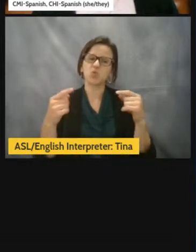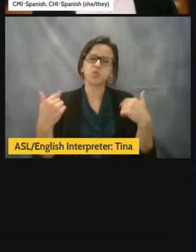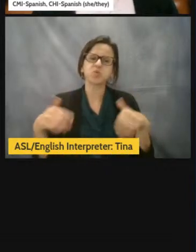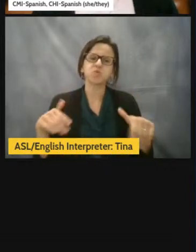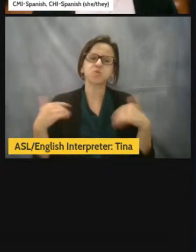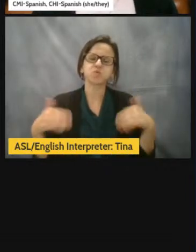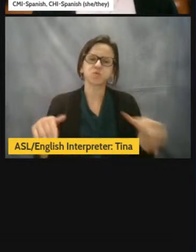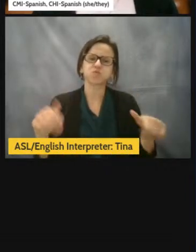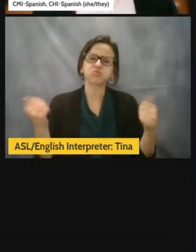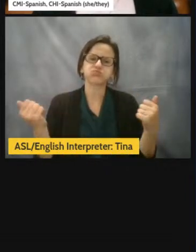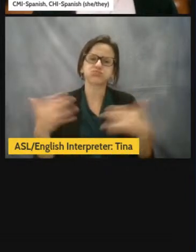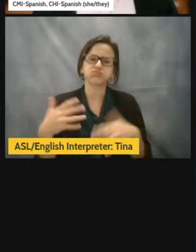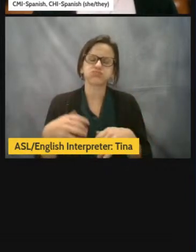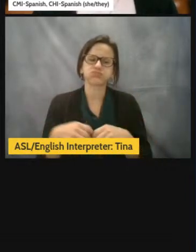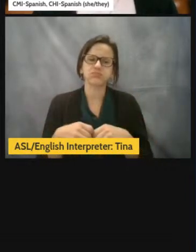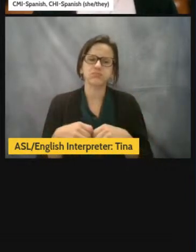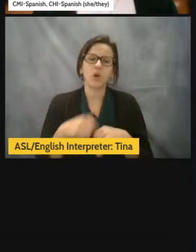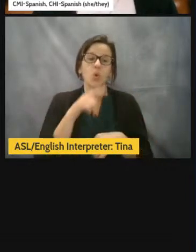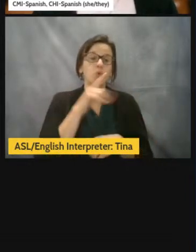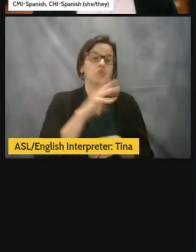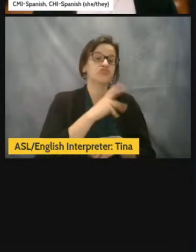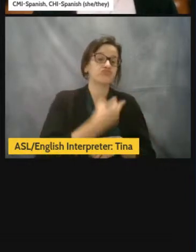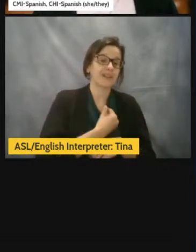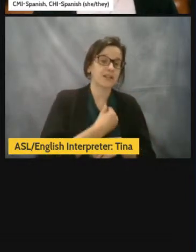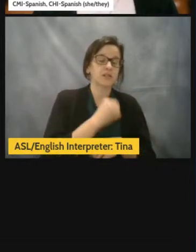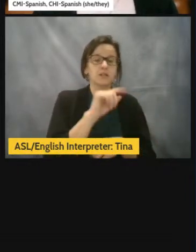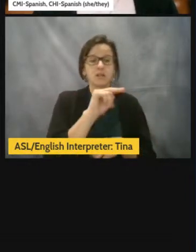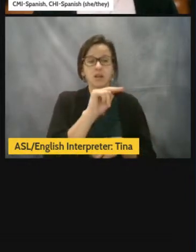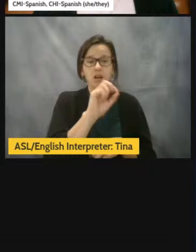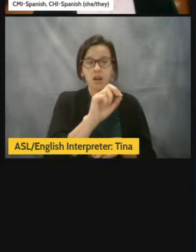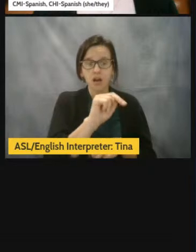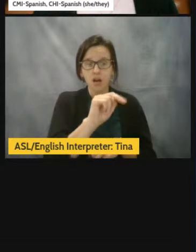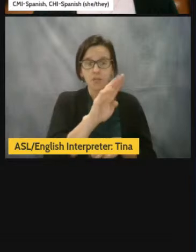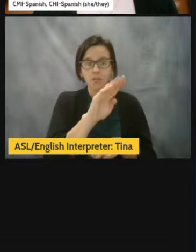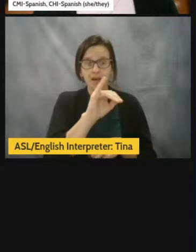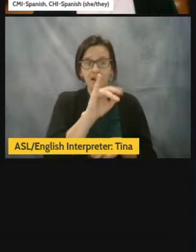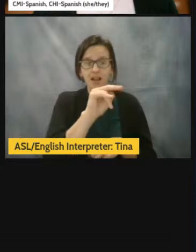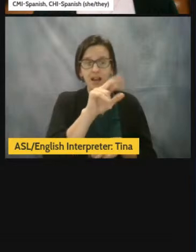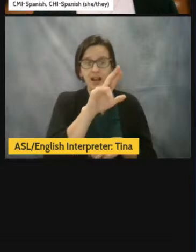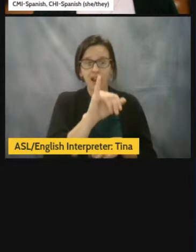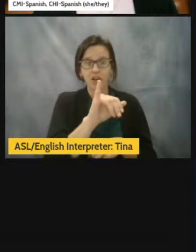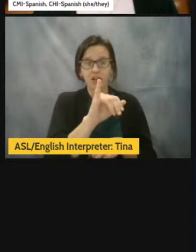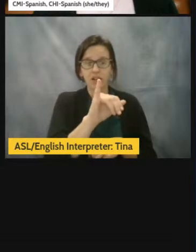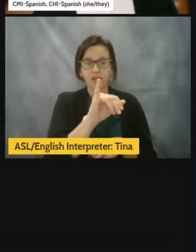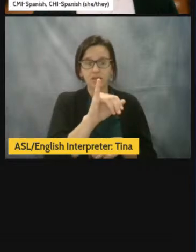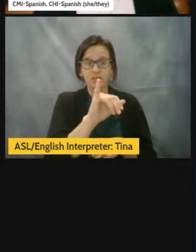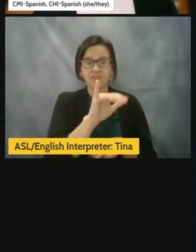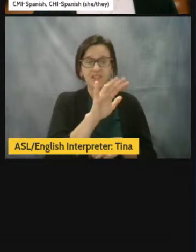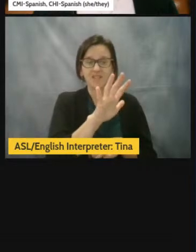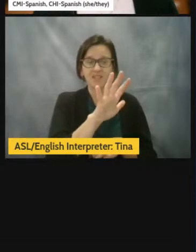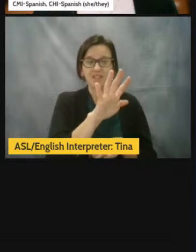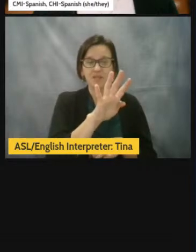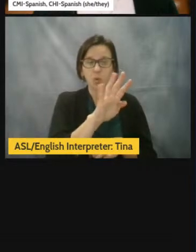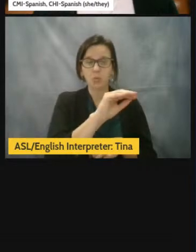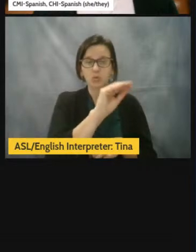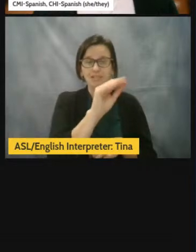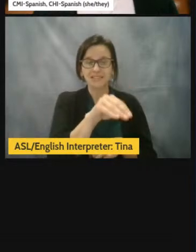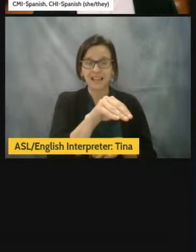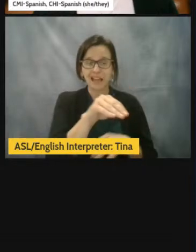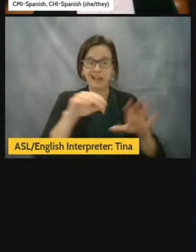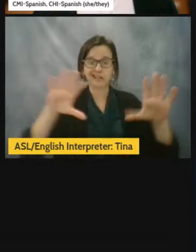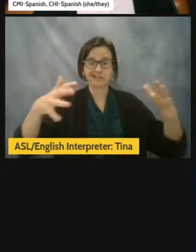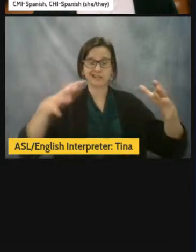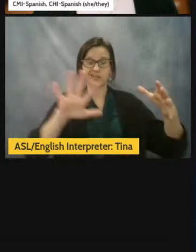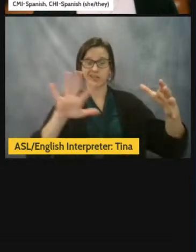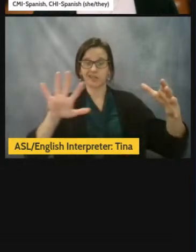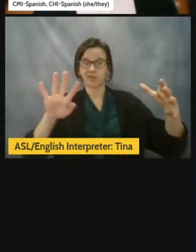54% of trans and non-binary youth reported seriously considering suicide in the last year. 29%